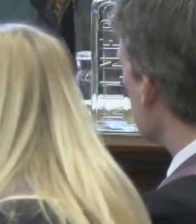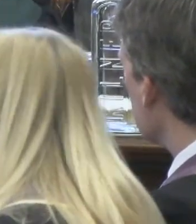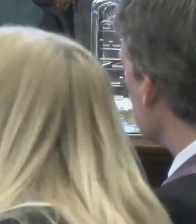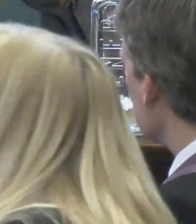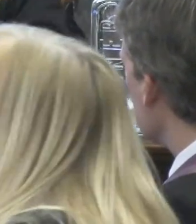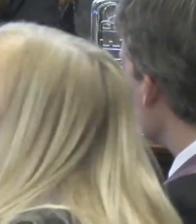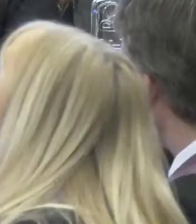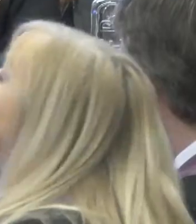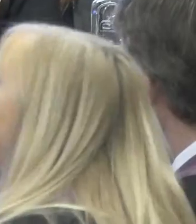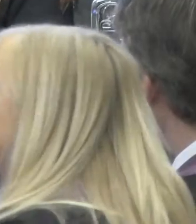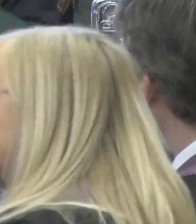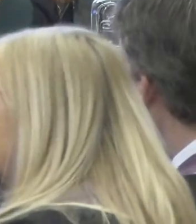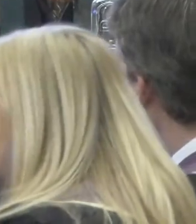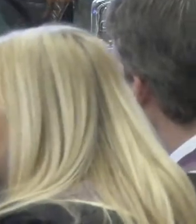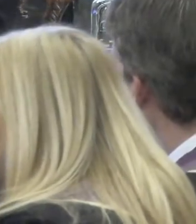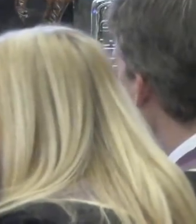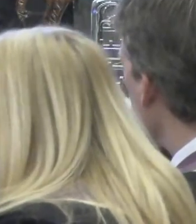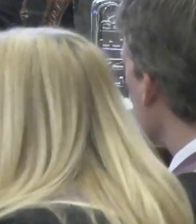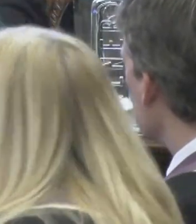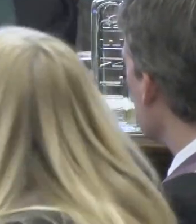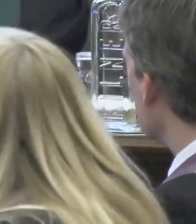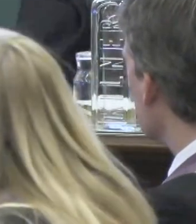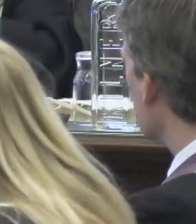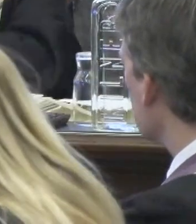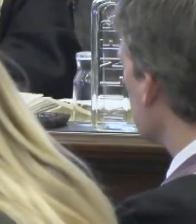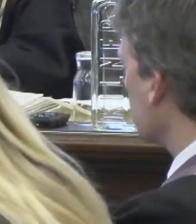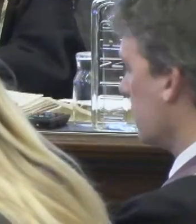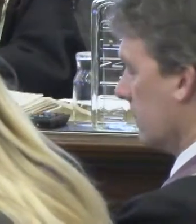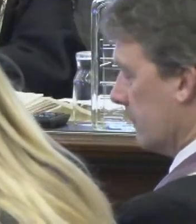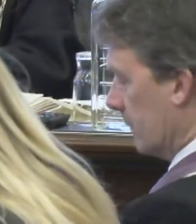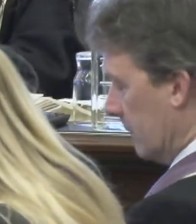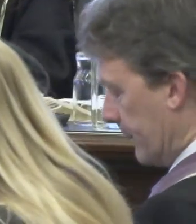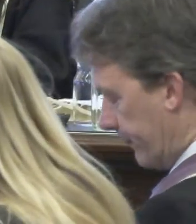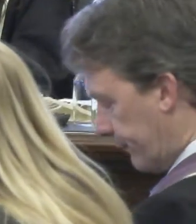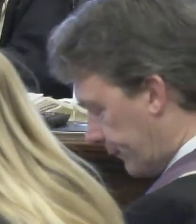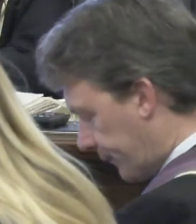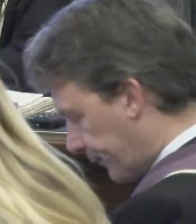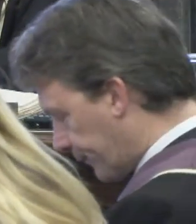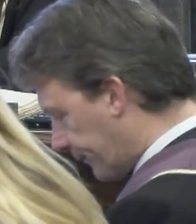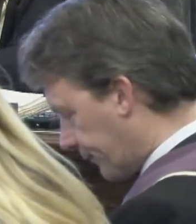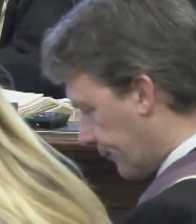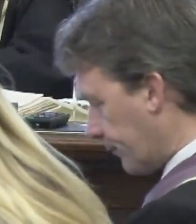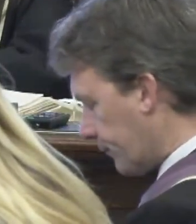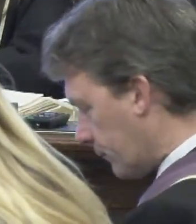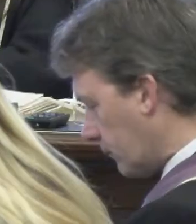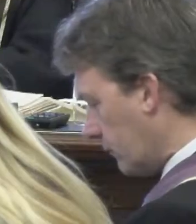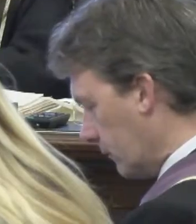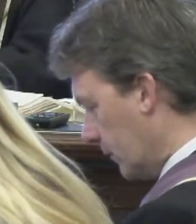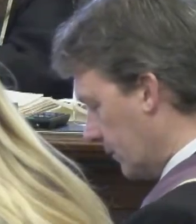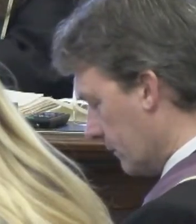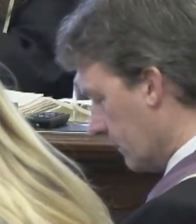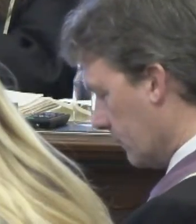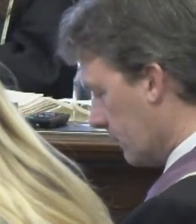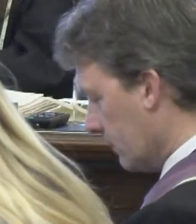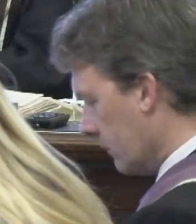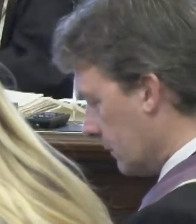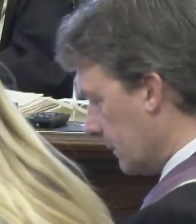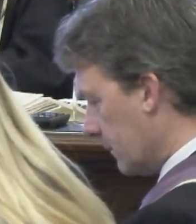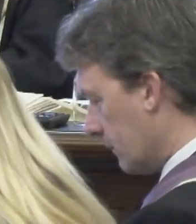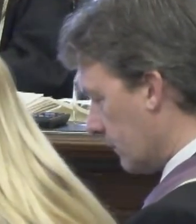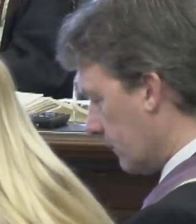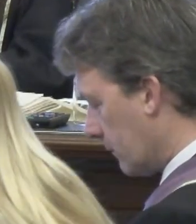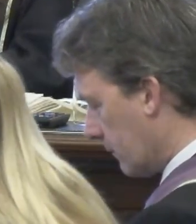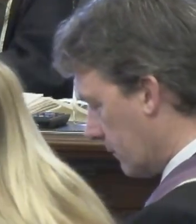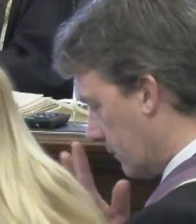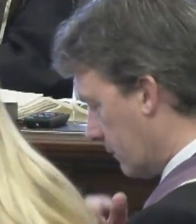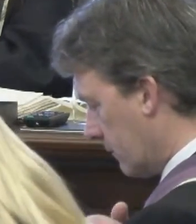movement in the evening, going to ask Honor to say the prayer and a few moments of silent reflection. Thanks, Mayor. And I'm an active